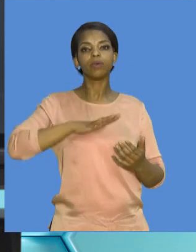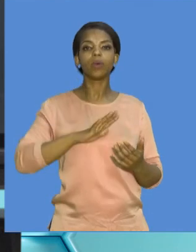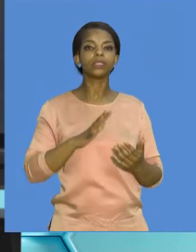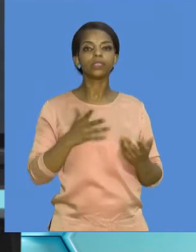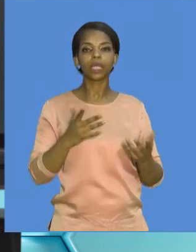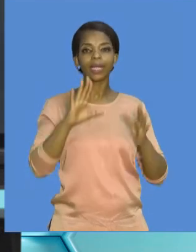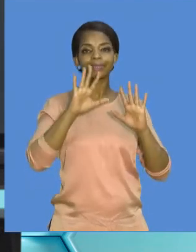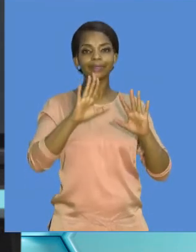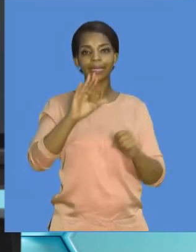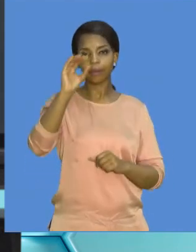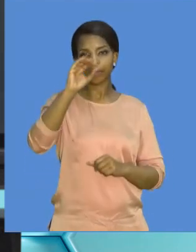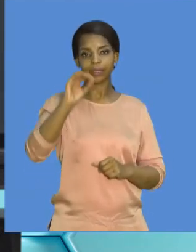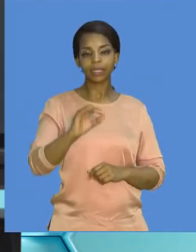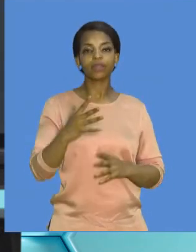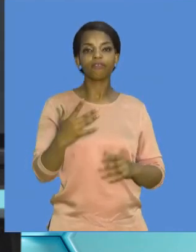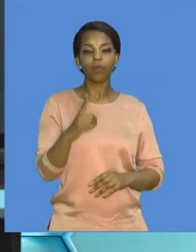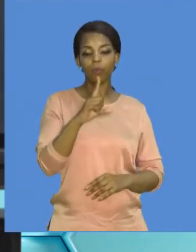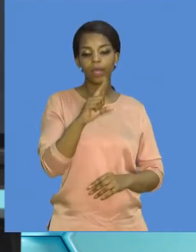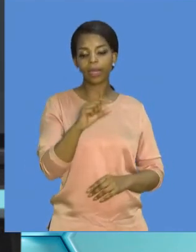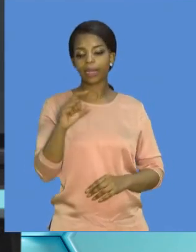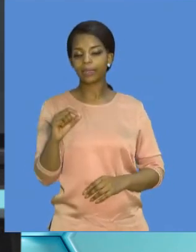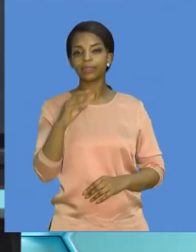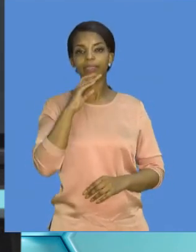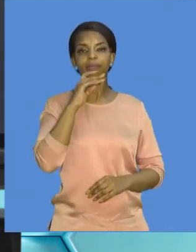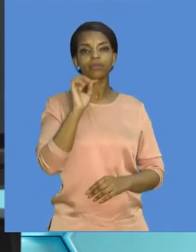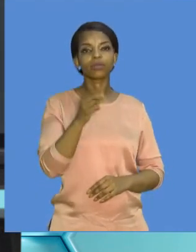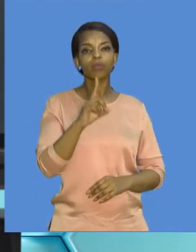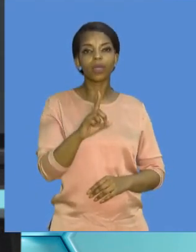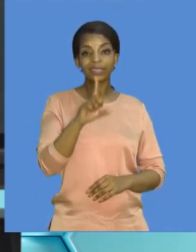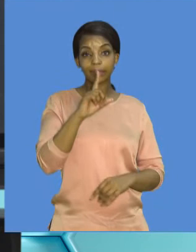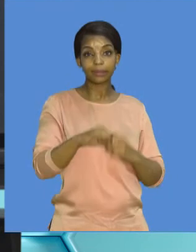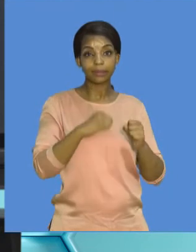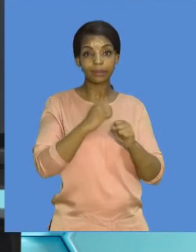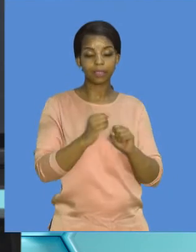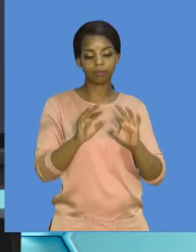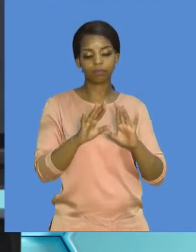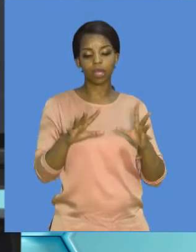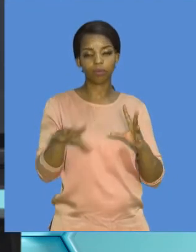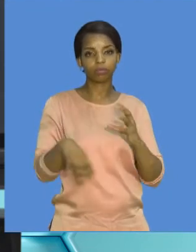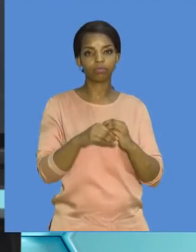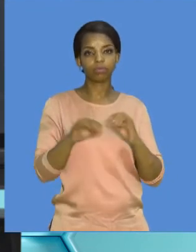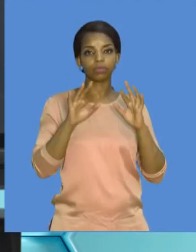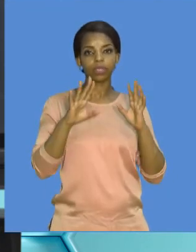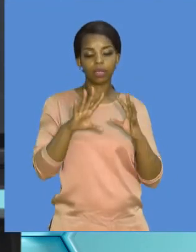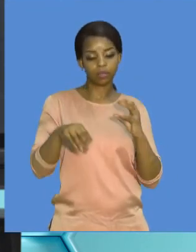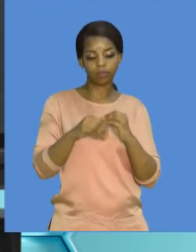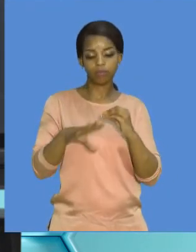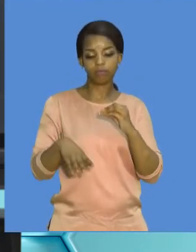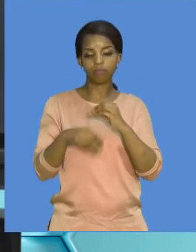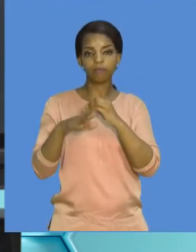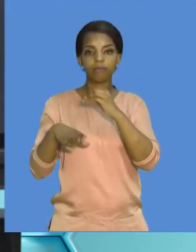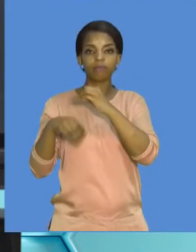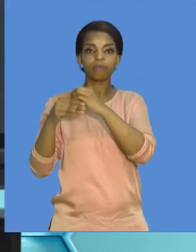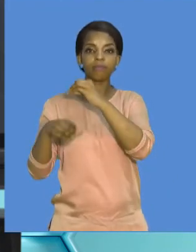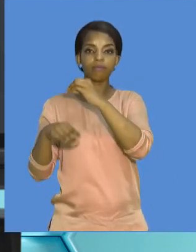10 rands, meaning every year I'm just adding 10 rands in your bank. But if it's compound interest, it's going to